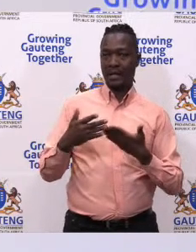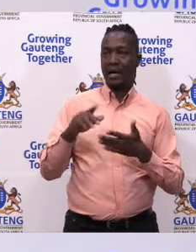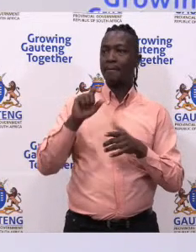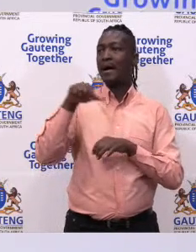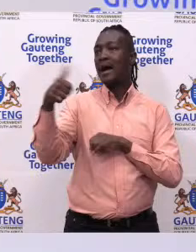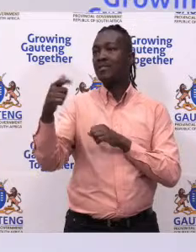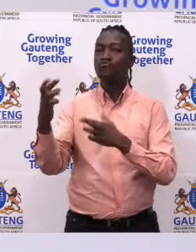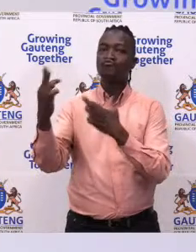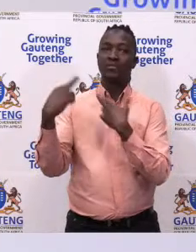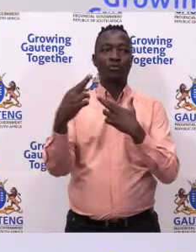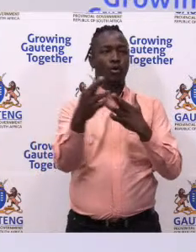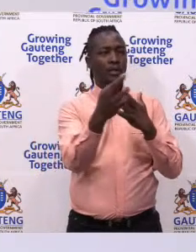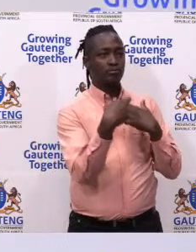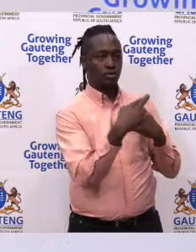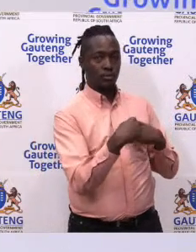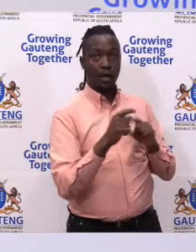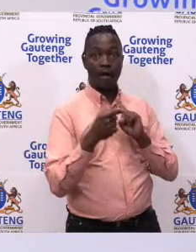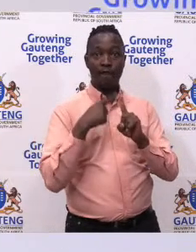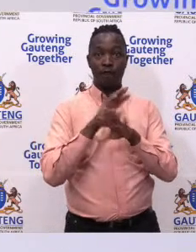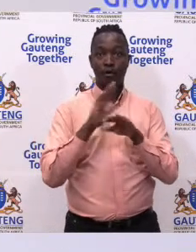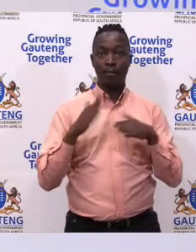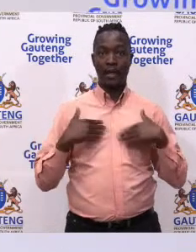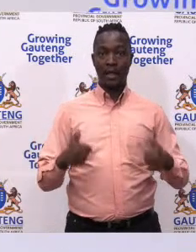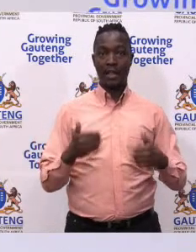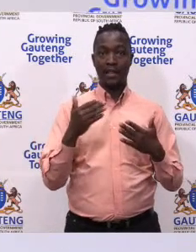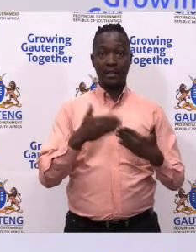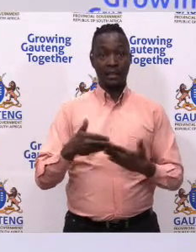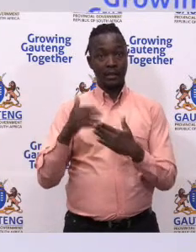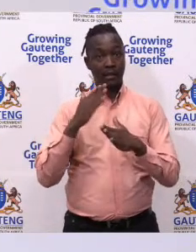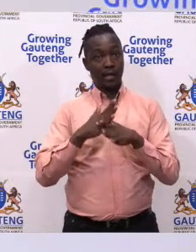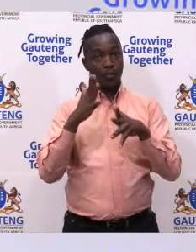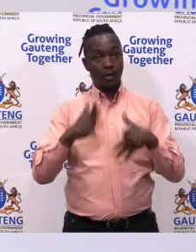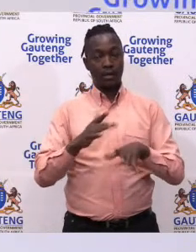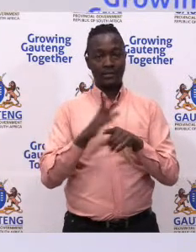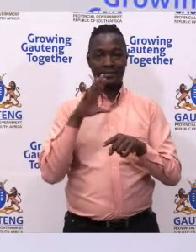our healthcare workers where they found that some of the